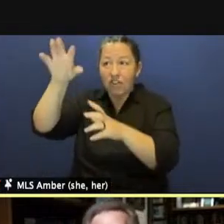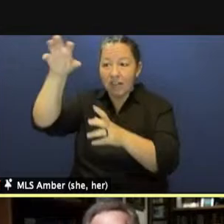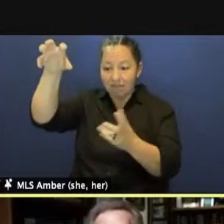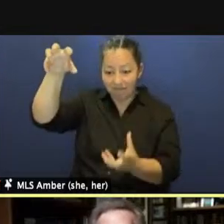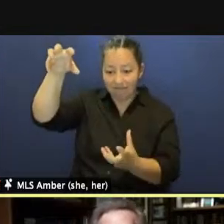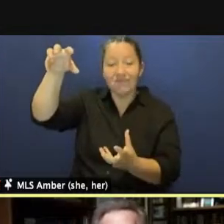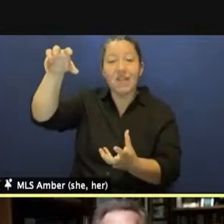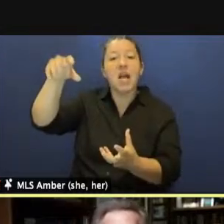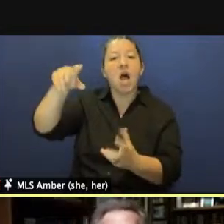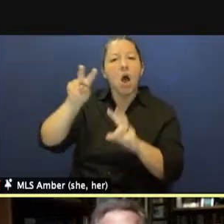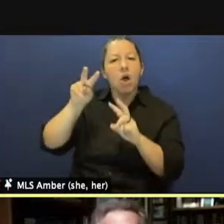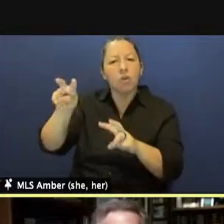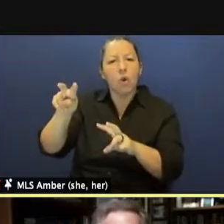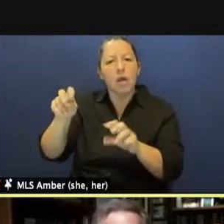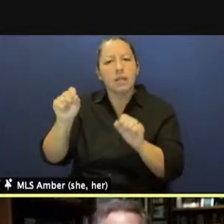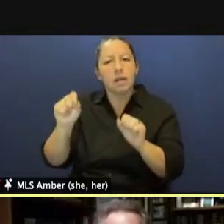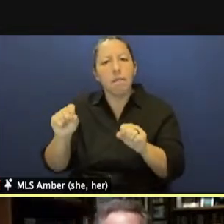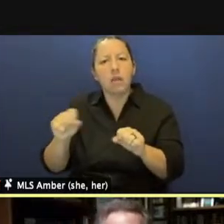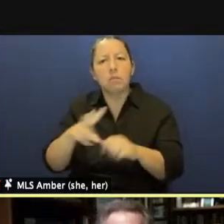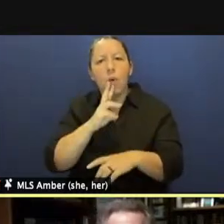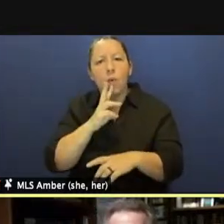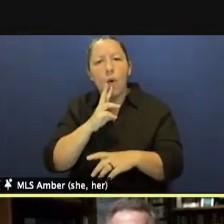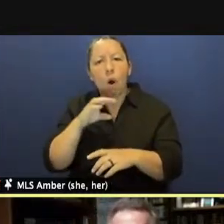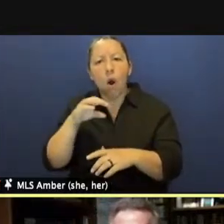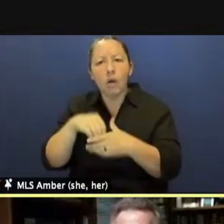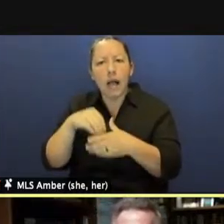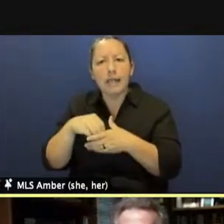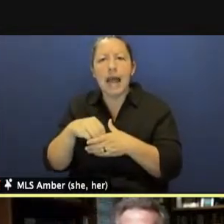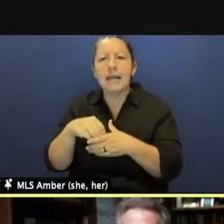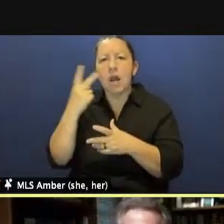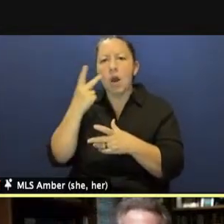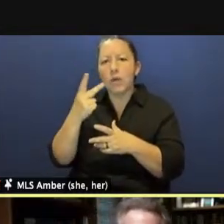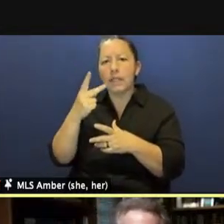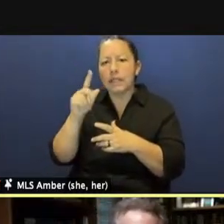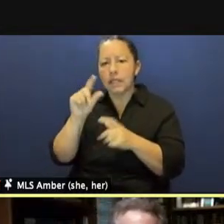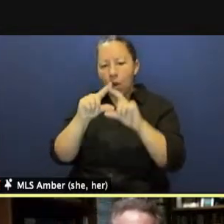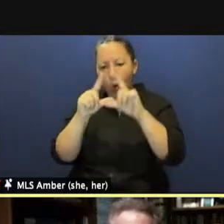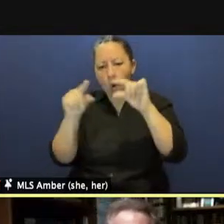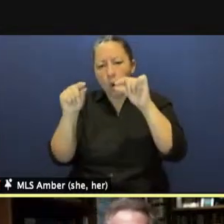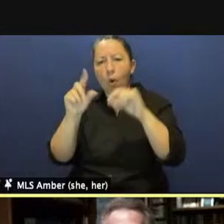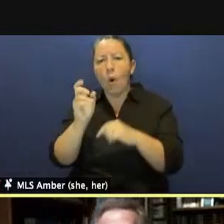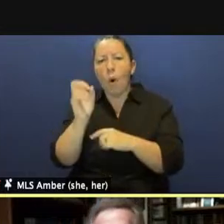the oval shapes of that we see in both northern and southern